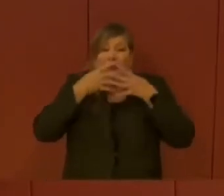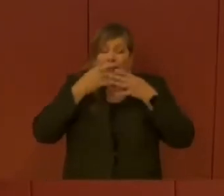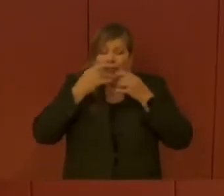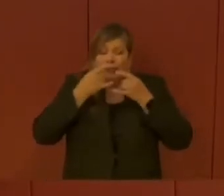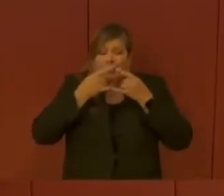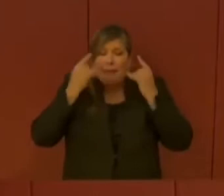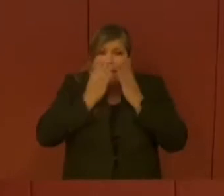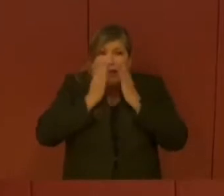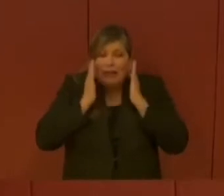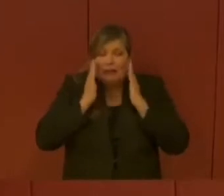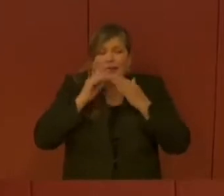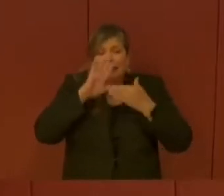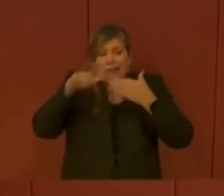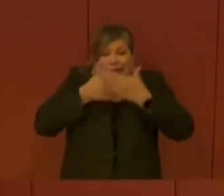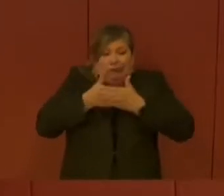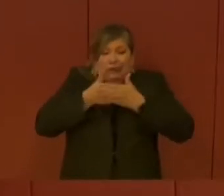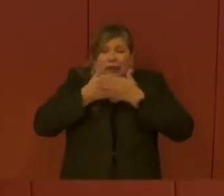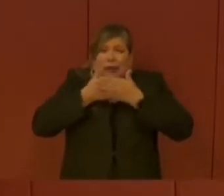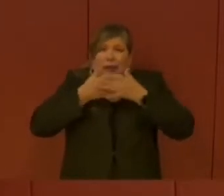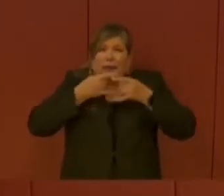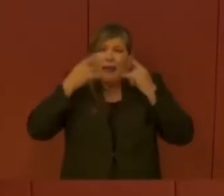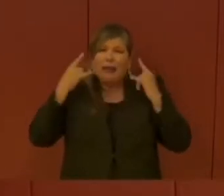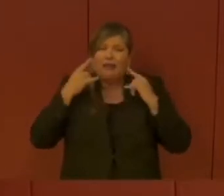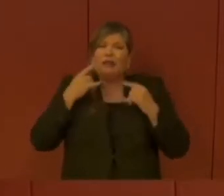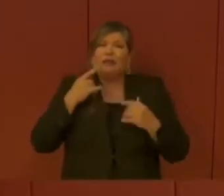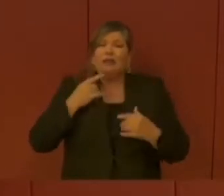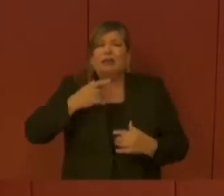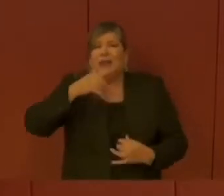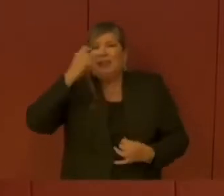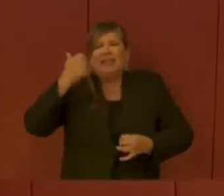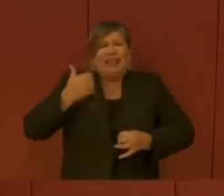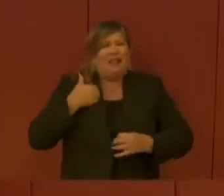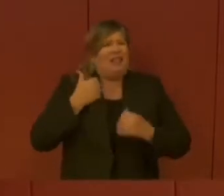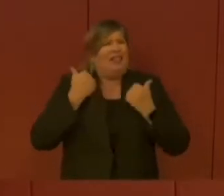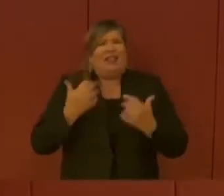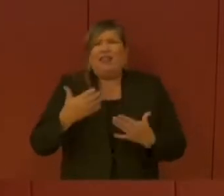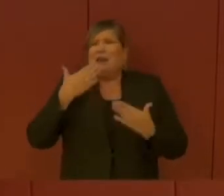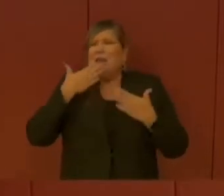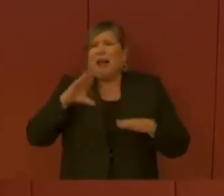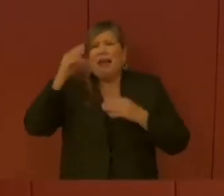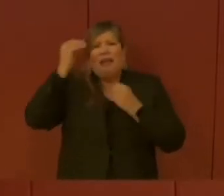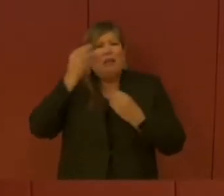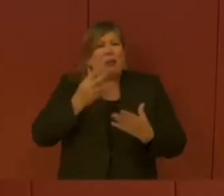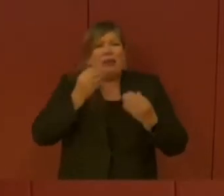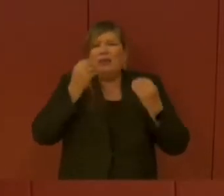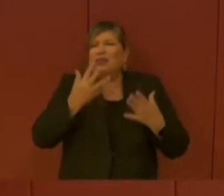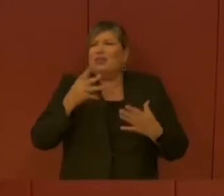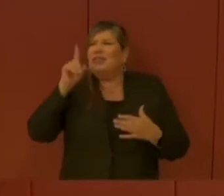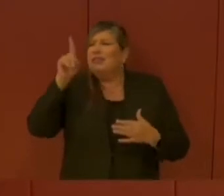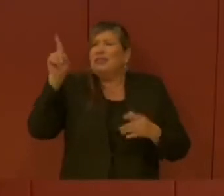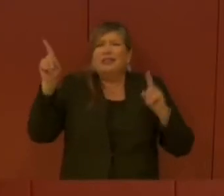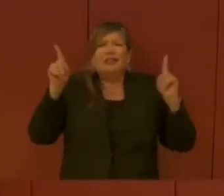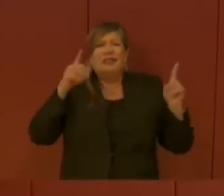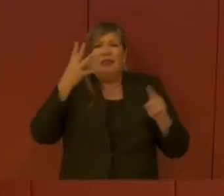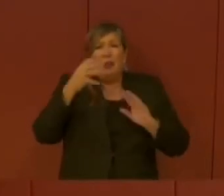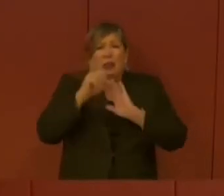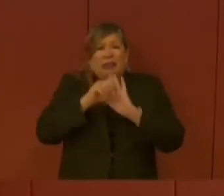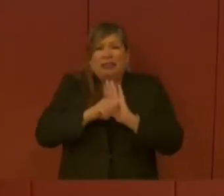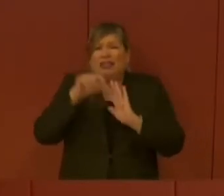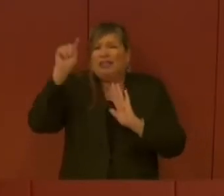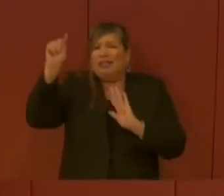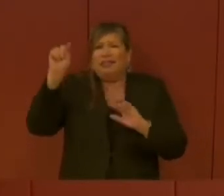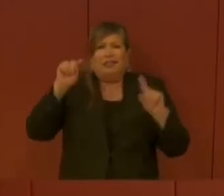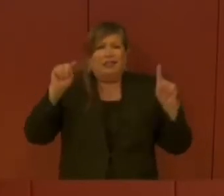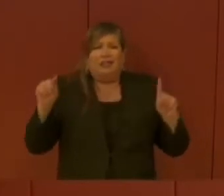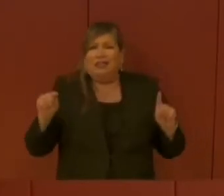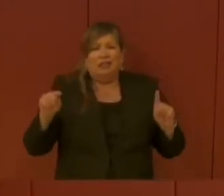particularly in light of all of what I would argue is bad information coming from at least four states in this country. We